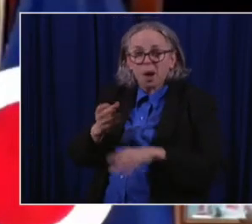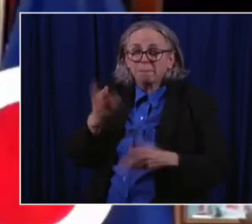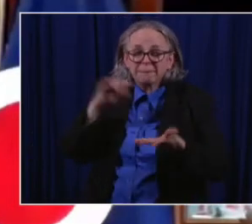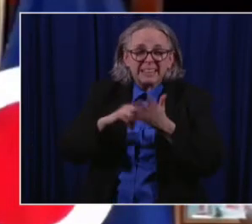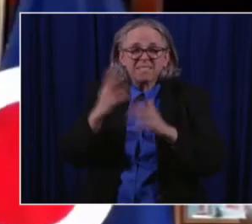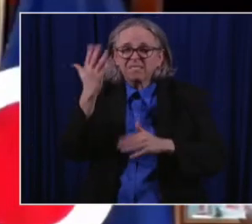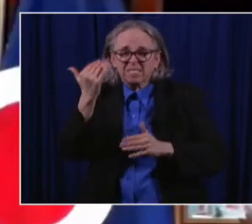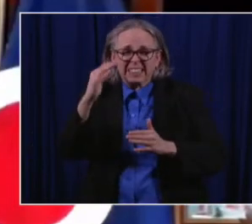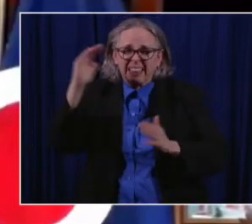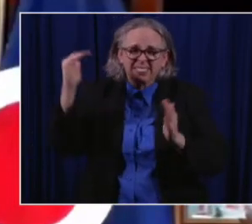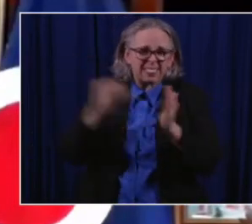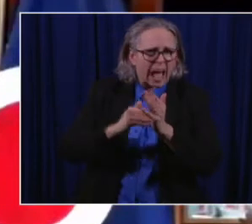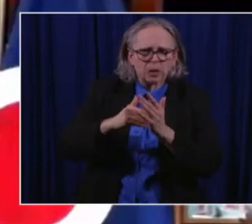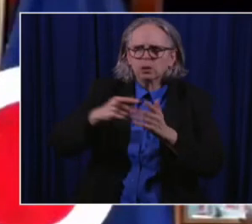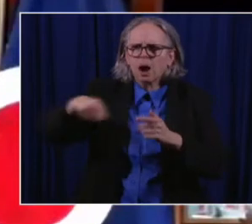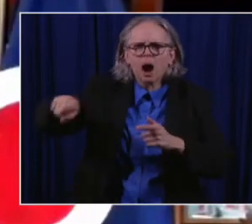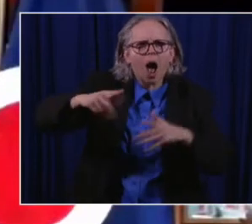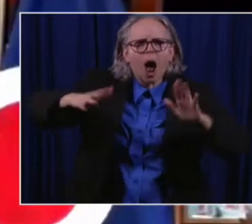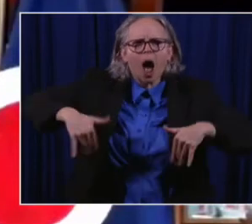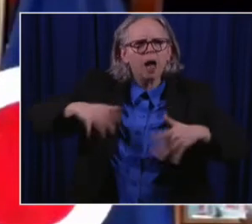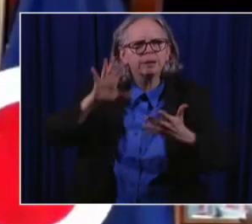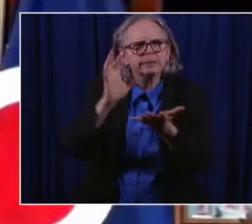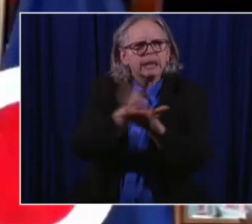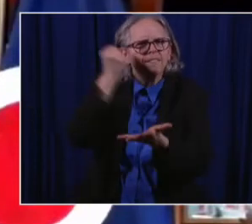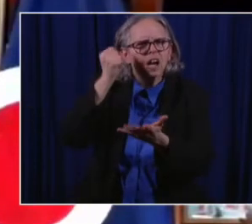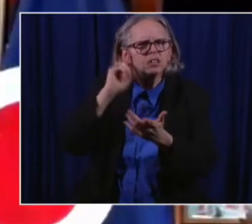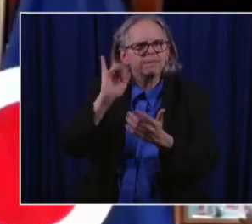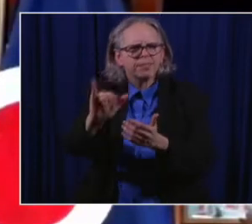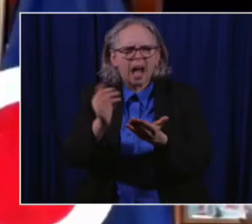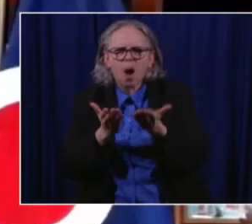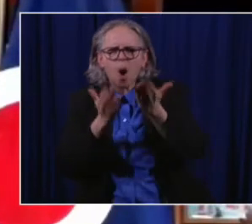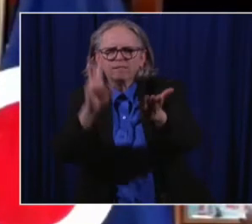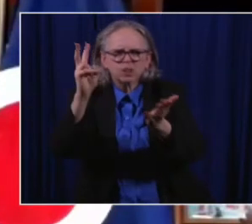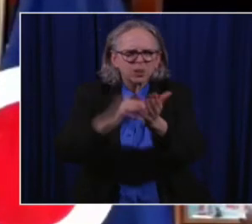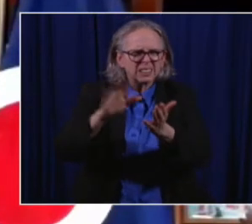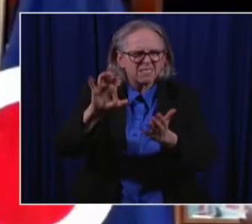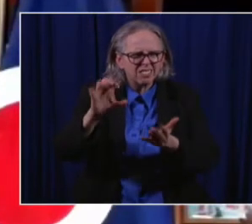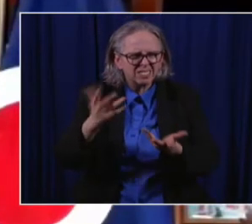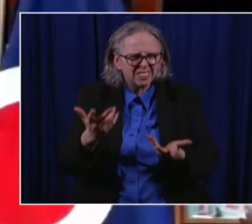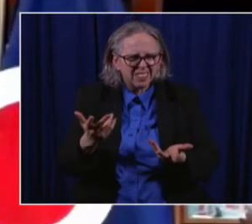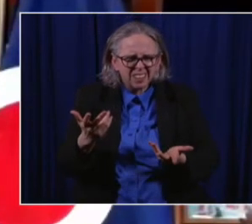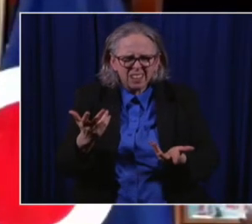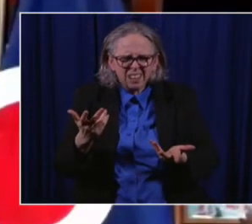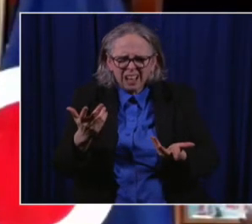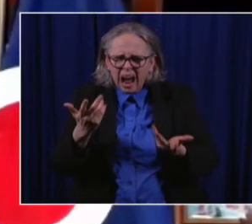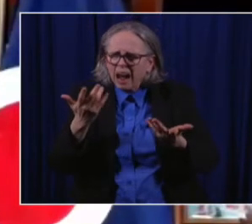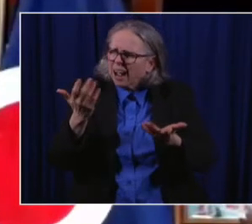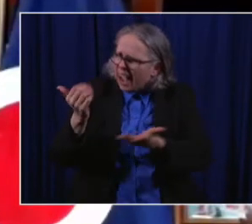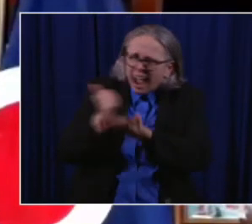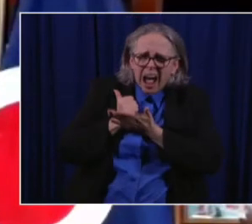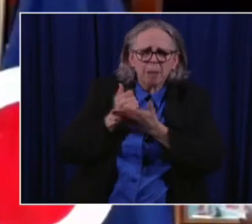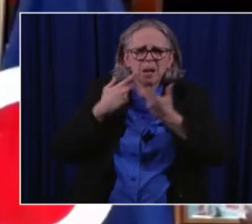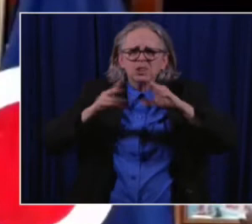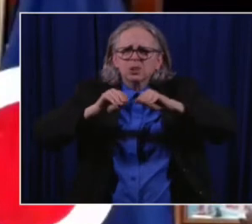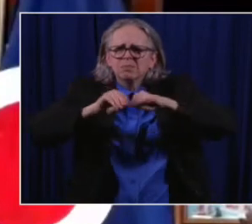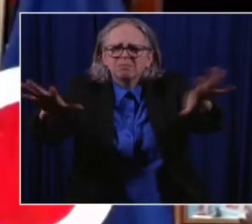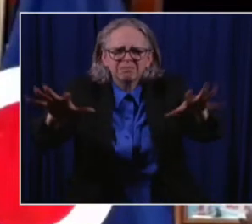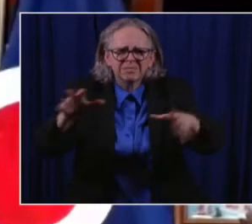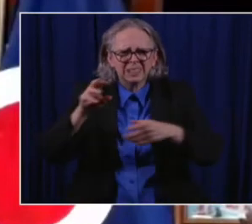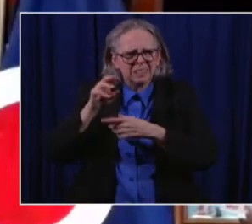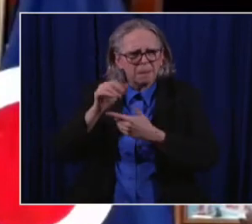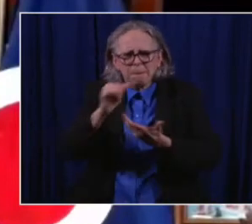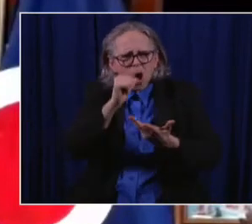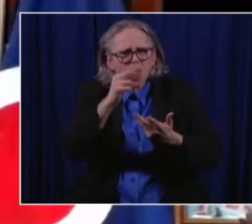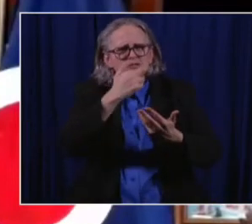help us get that out there, that businesshelp.ohio.gov is the place that those restaurant owners can apply for